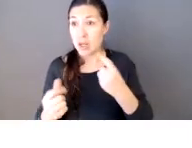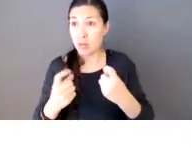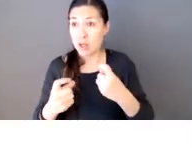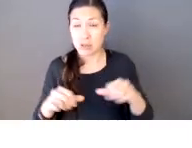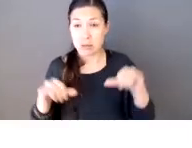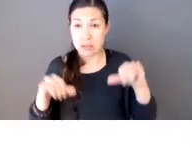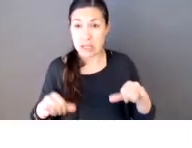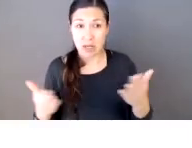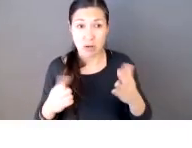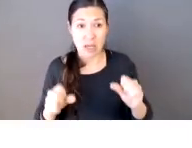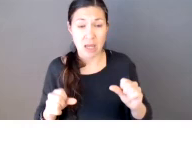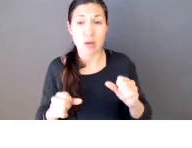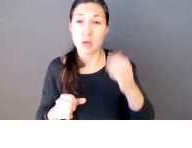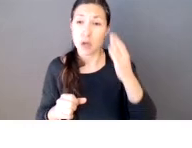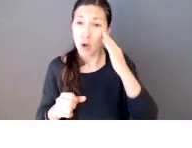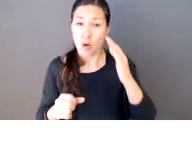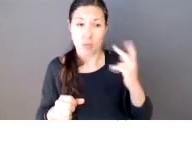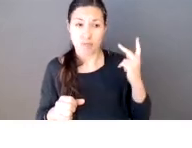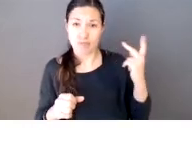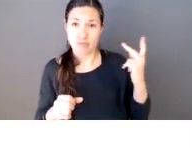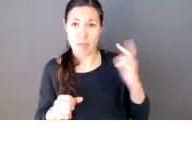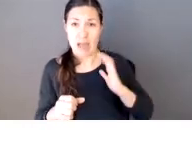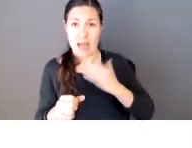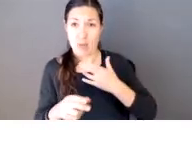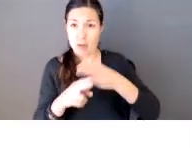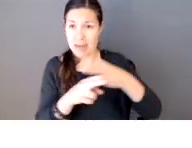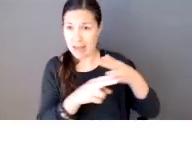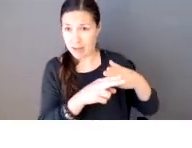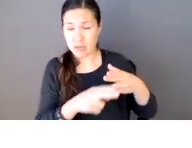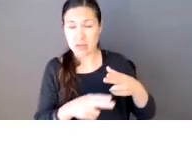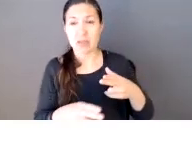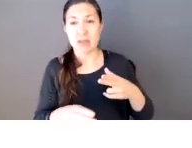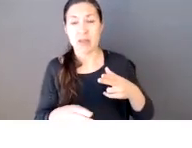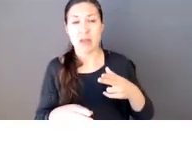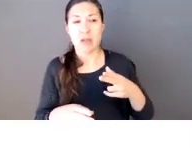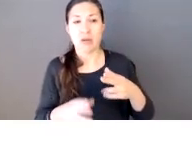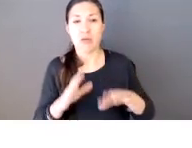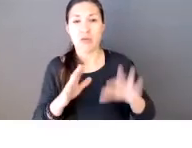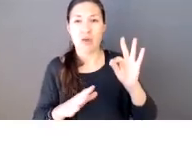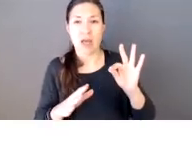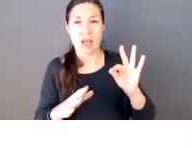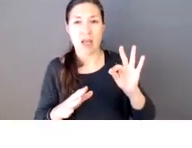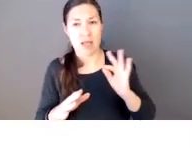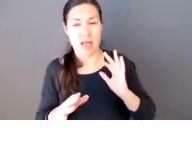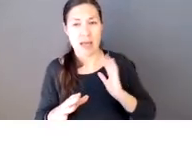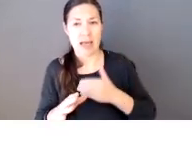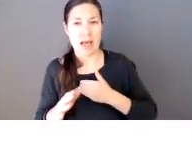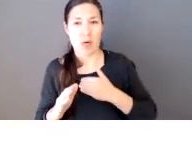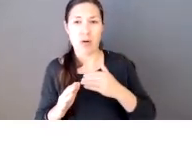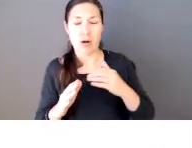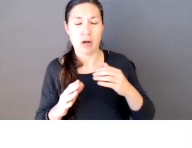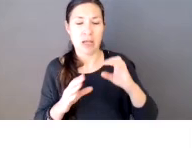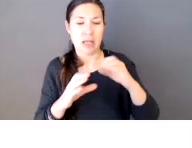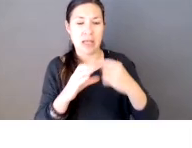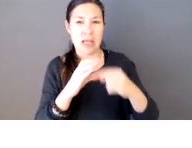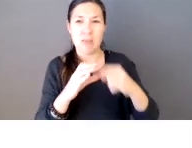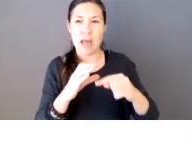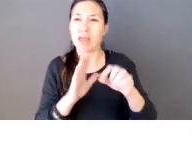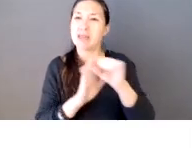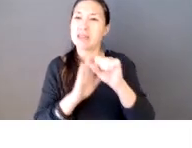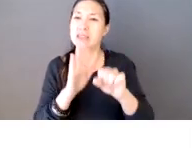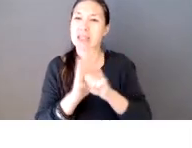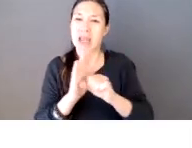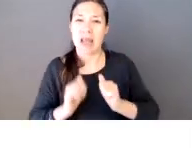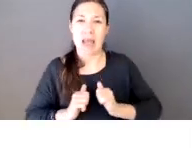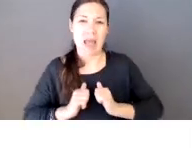you have our names. You know, we're on the state email address or in the address book. So, you know, certainly if you think of anything after